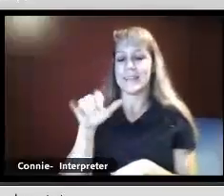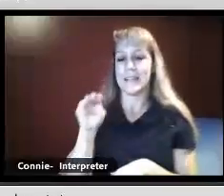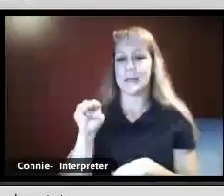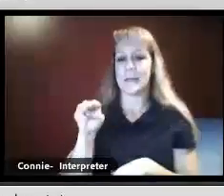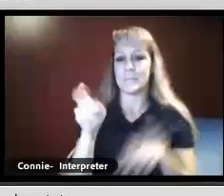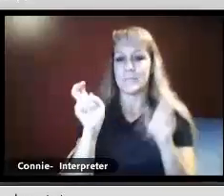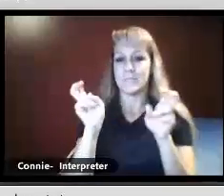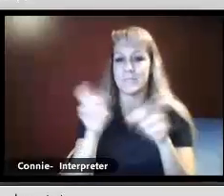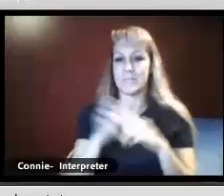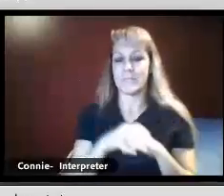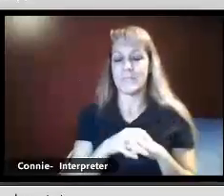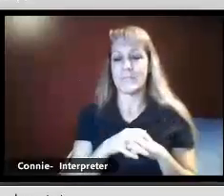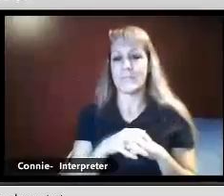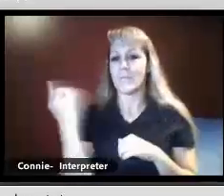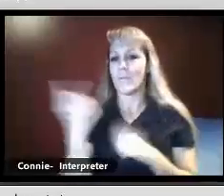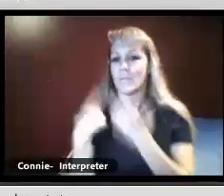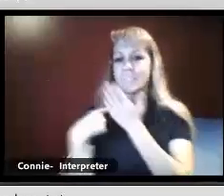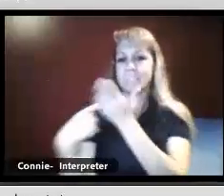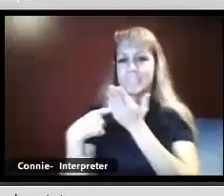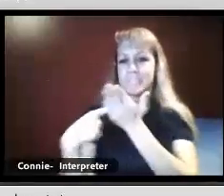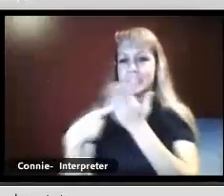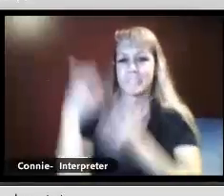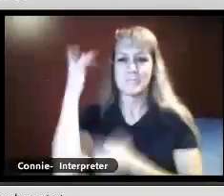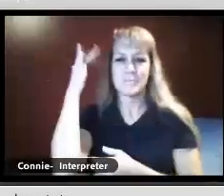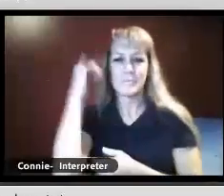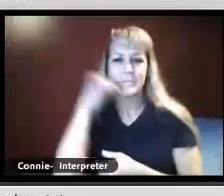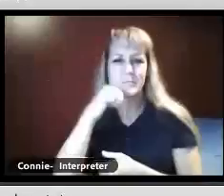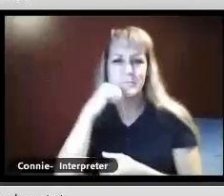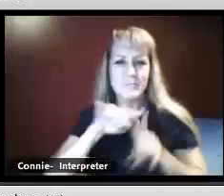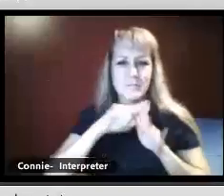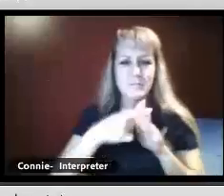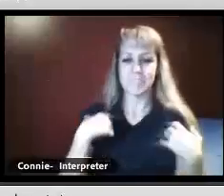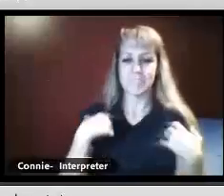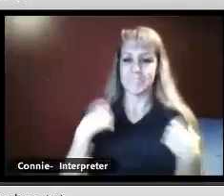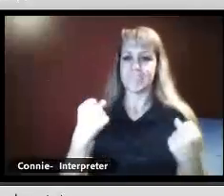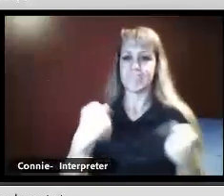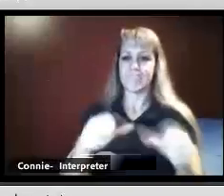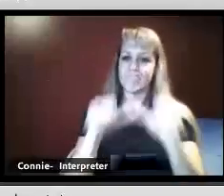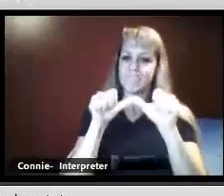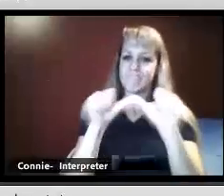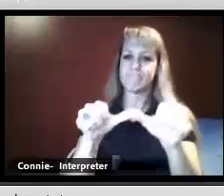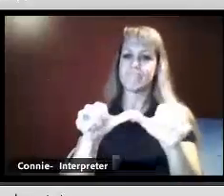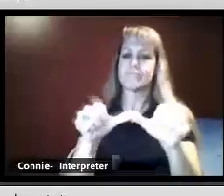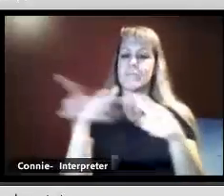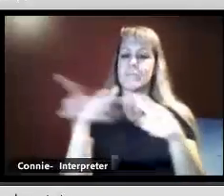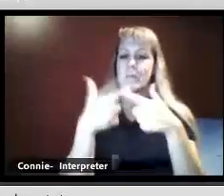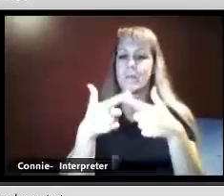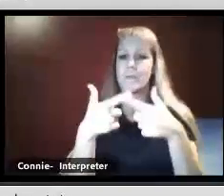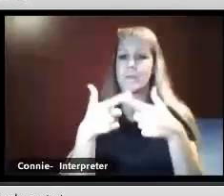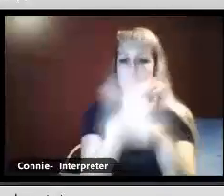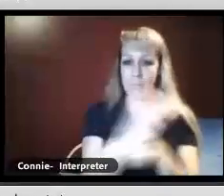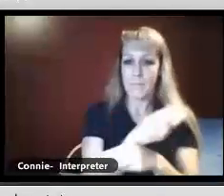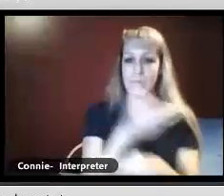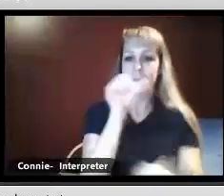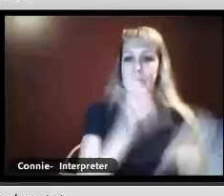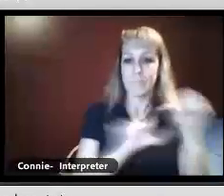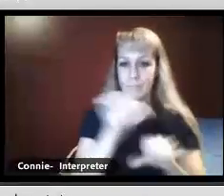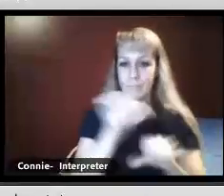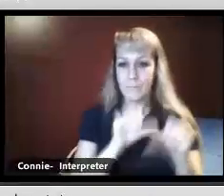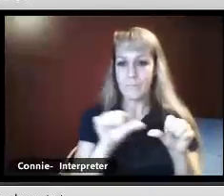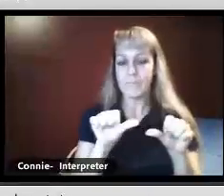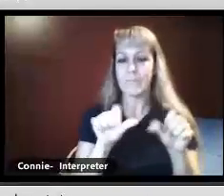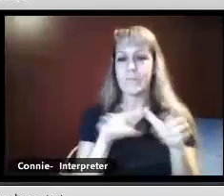discussion. Why do girls often start out strongly in math and science subjects and